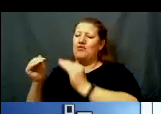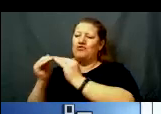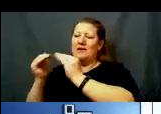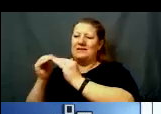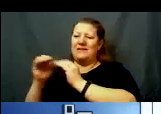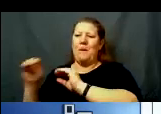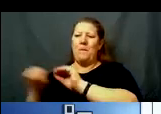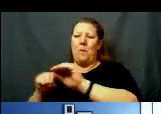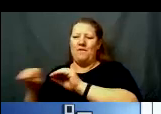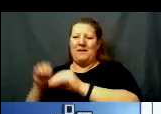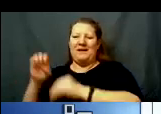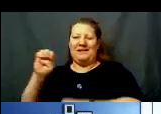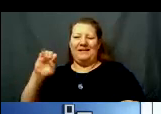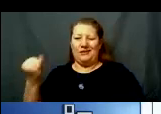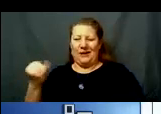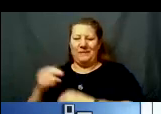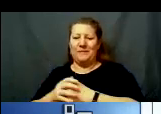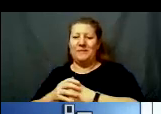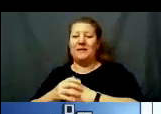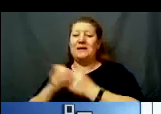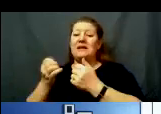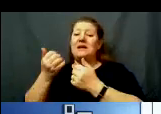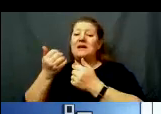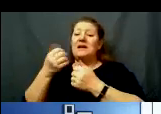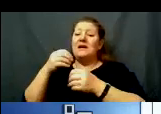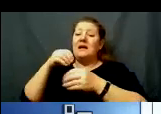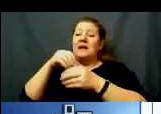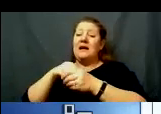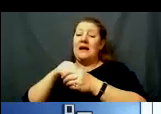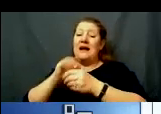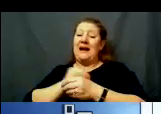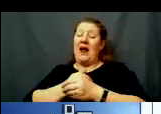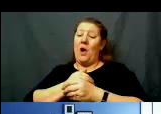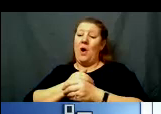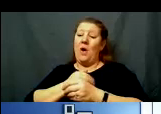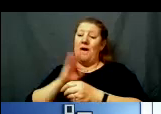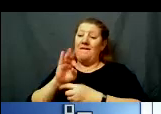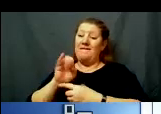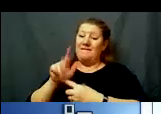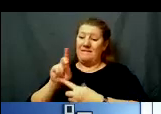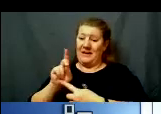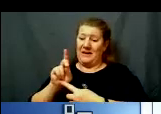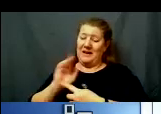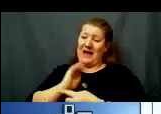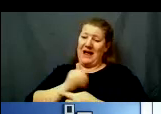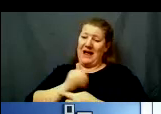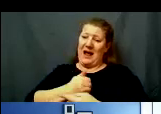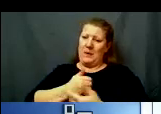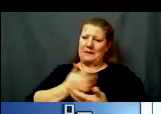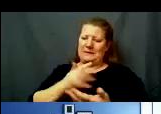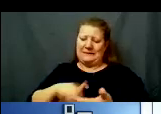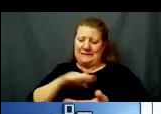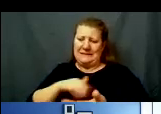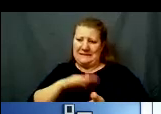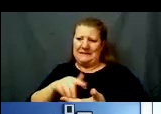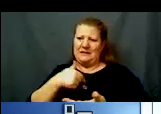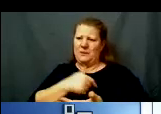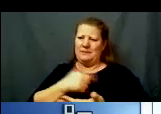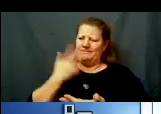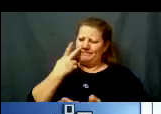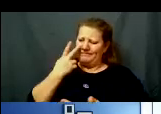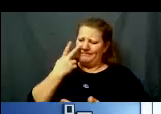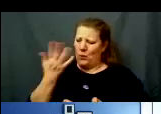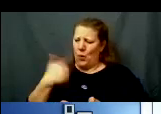with any field, one of the things that many of us have done is we've said, all right, what have we learned? How far have we come? But what